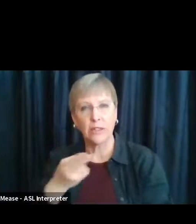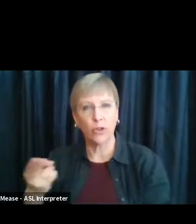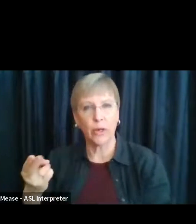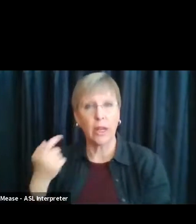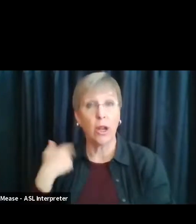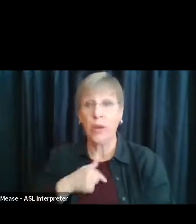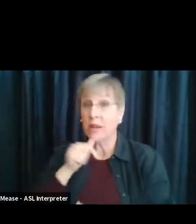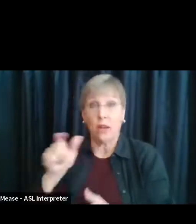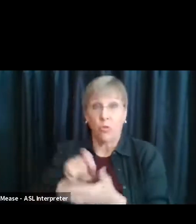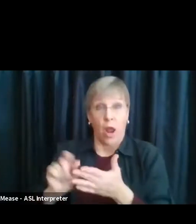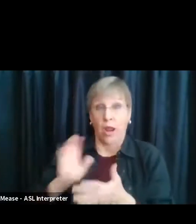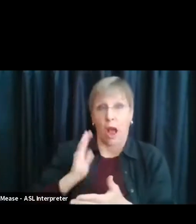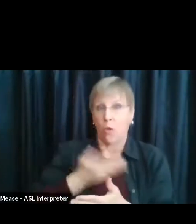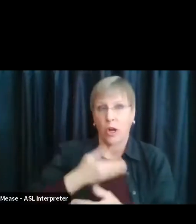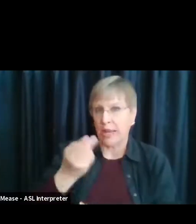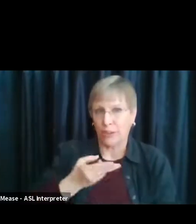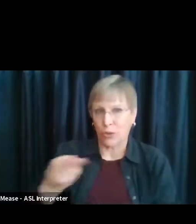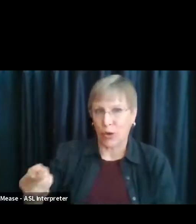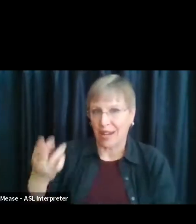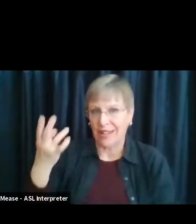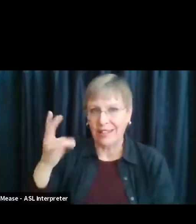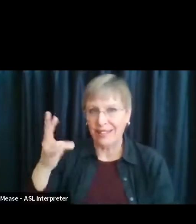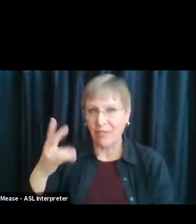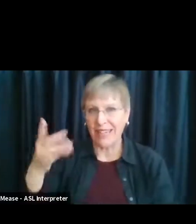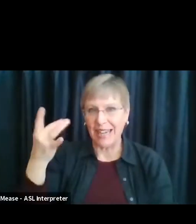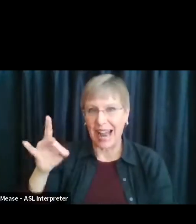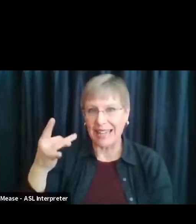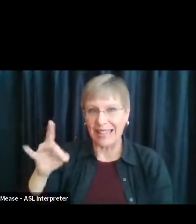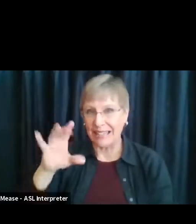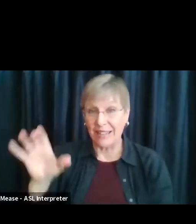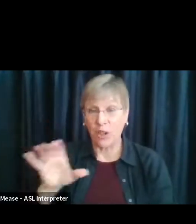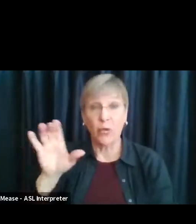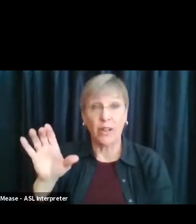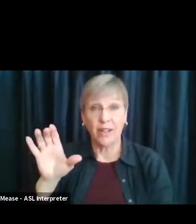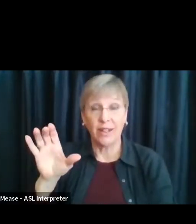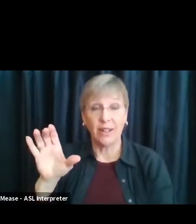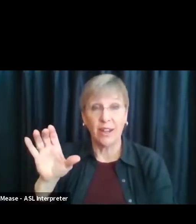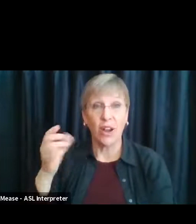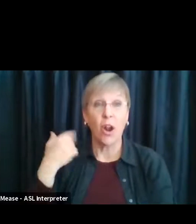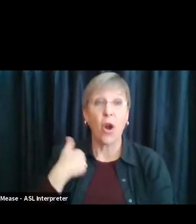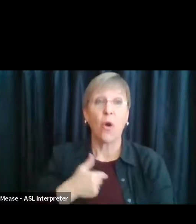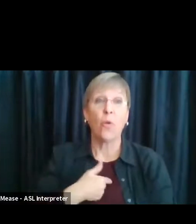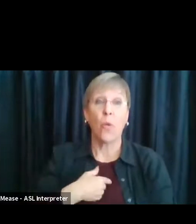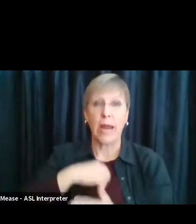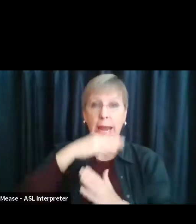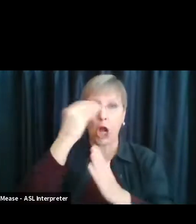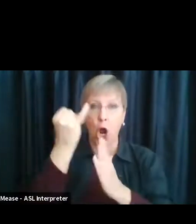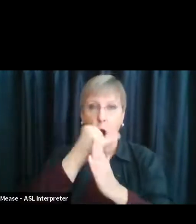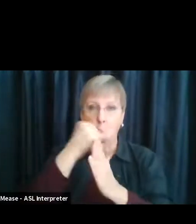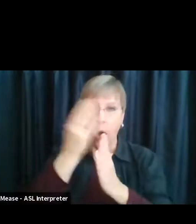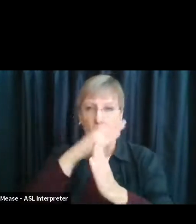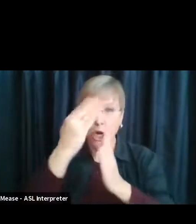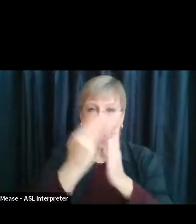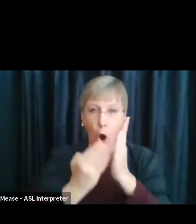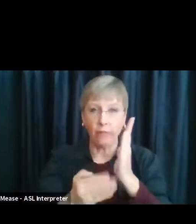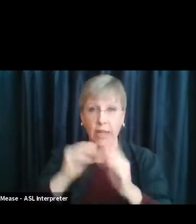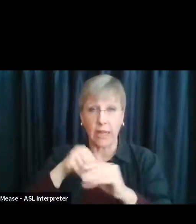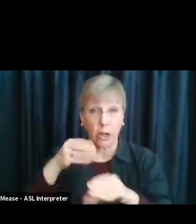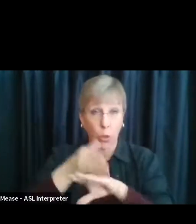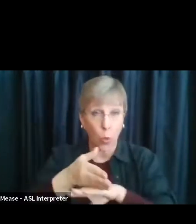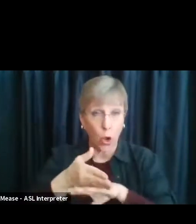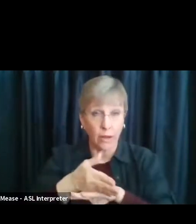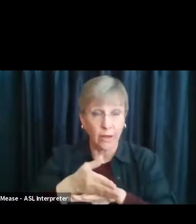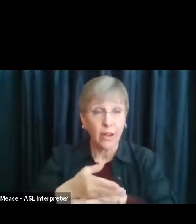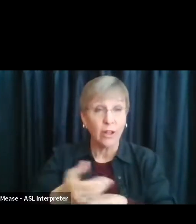our history in the 17th and 18th century. We carved it into the wood. So